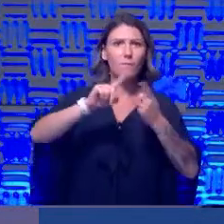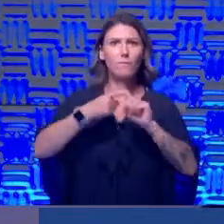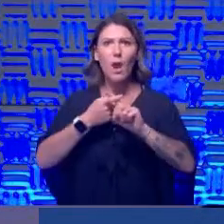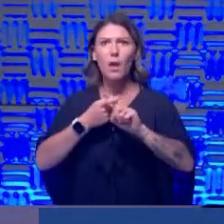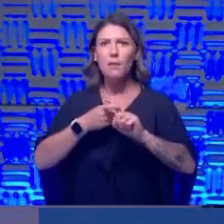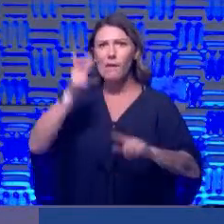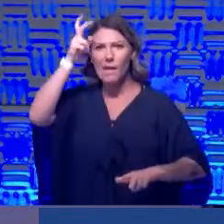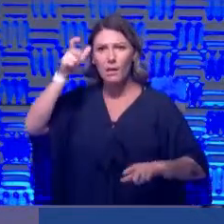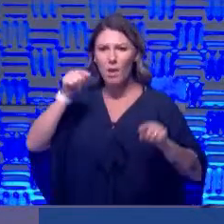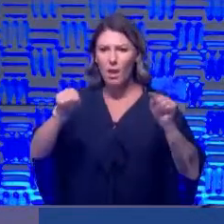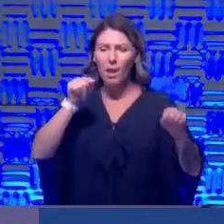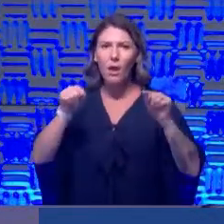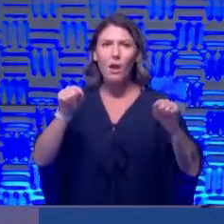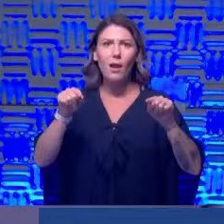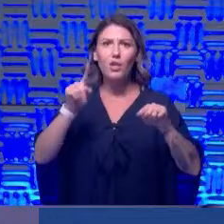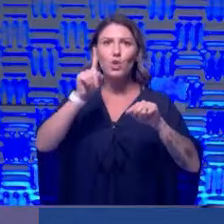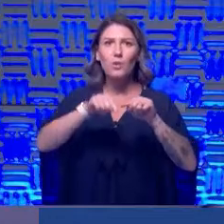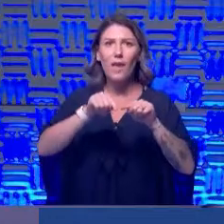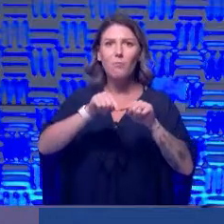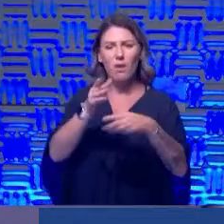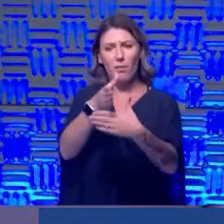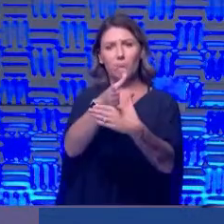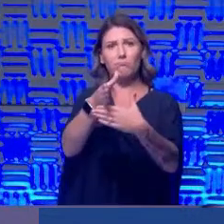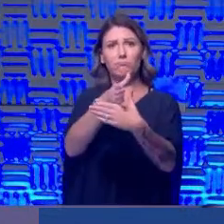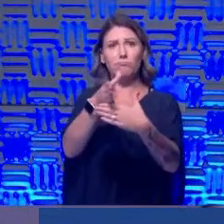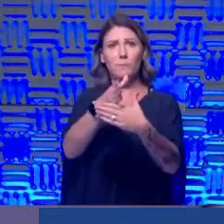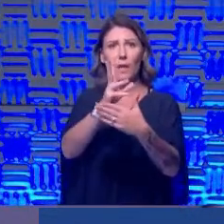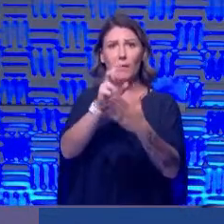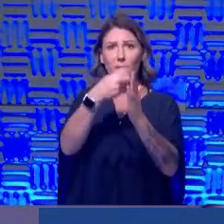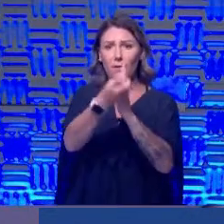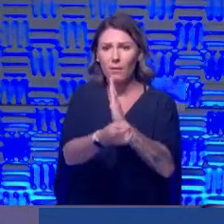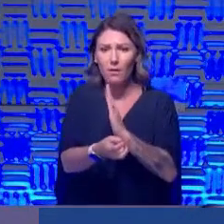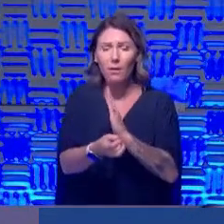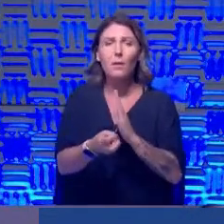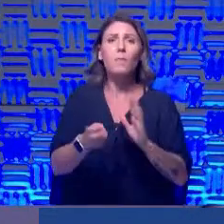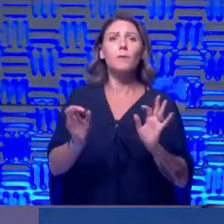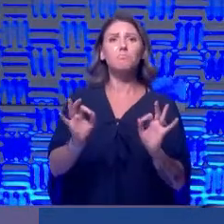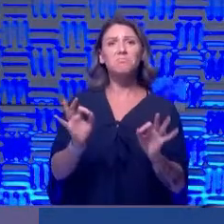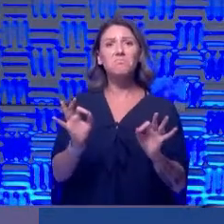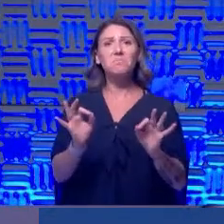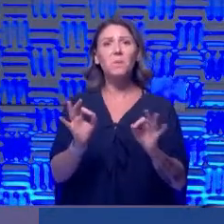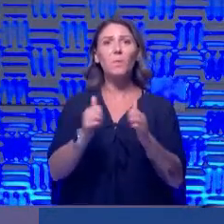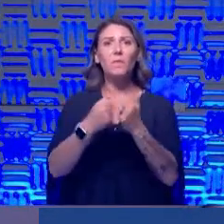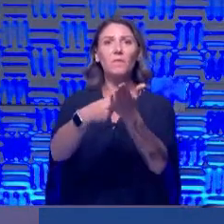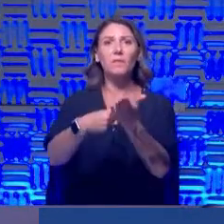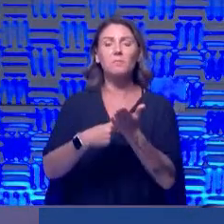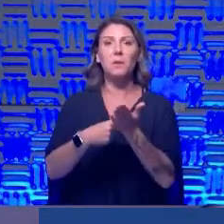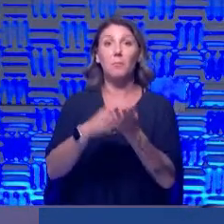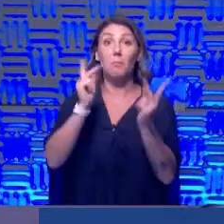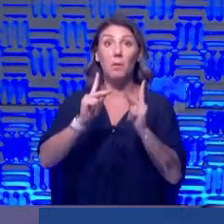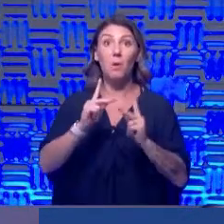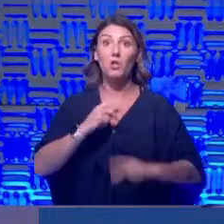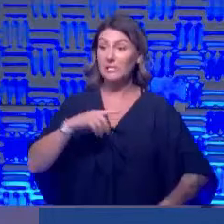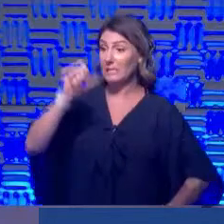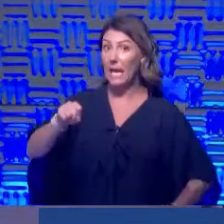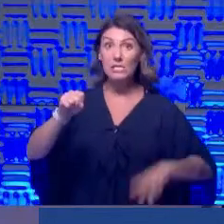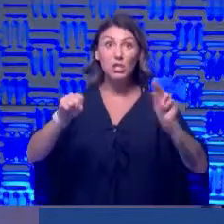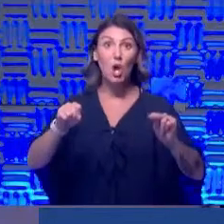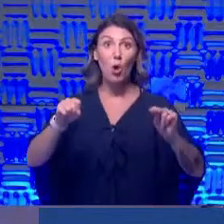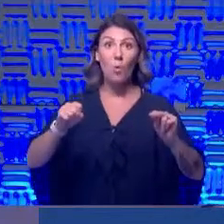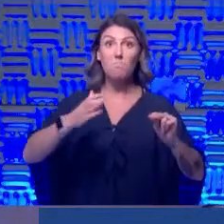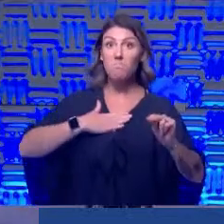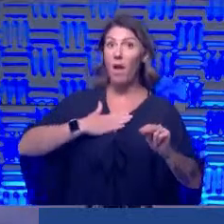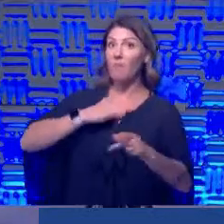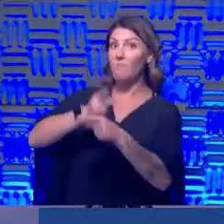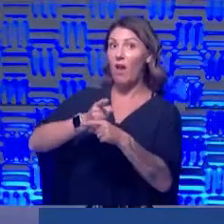so we're not able to really dive into the subtle nuances of debate. We're just all about, you know, you're and you react real